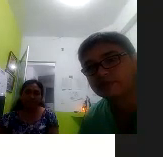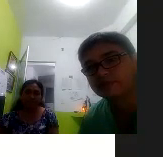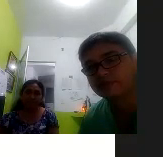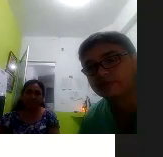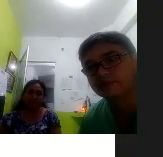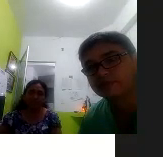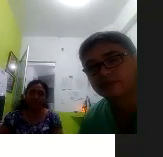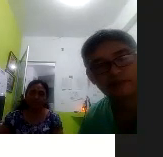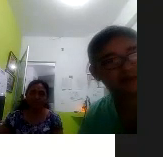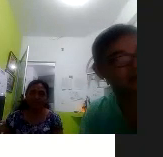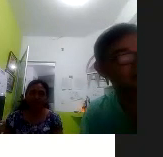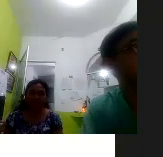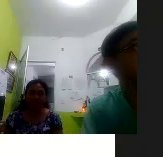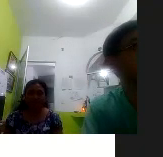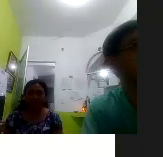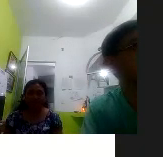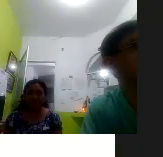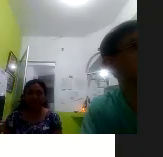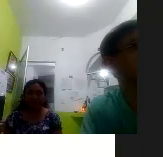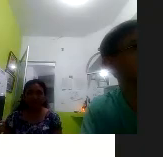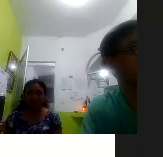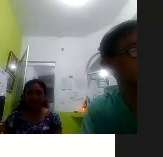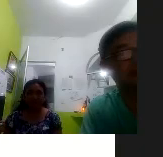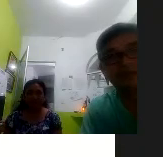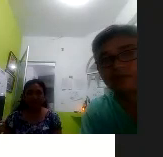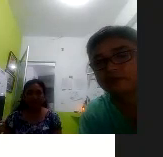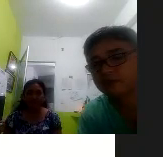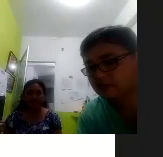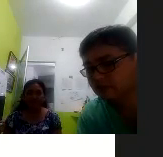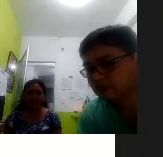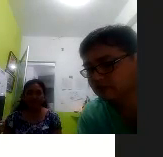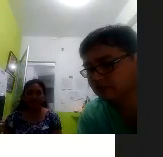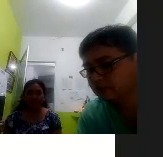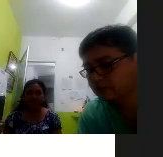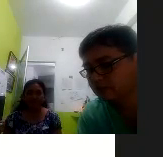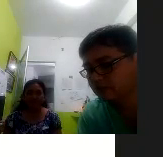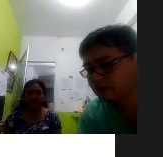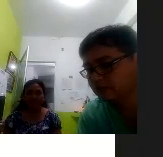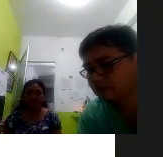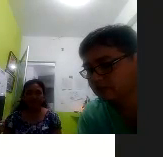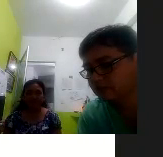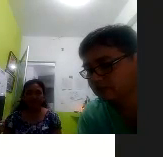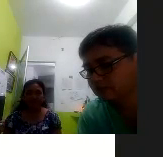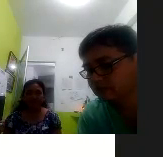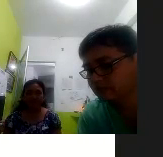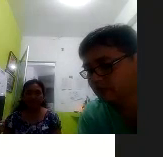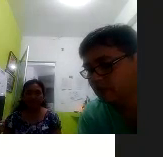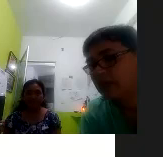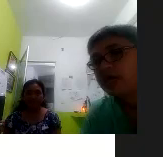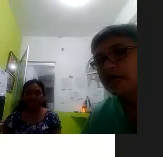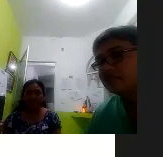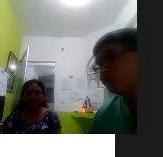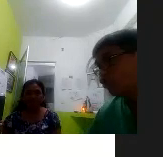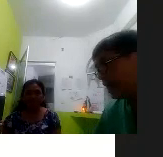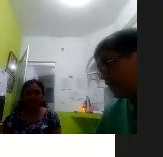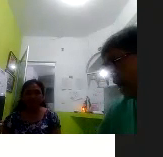Thank you. We had another question in the chat. Do the mothers eat or drink anything special to increase the breast milk?